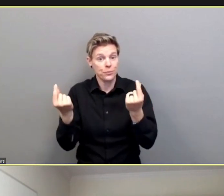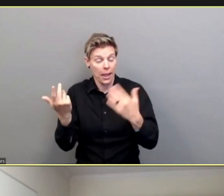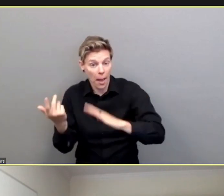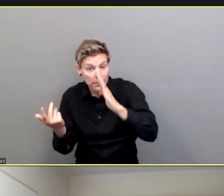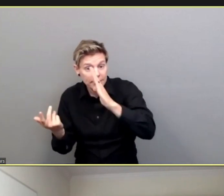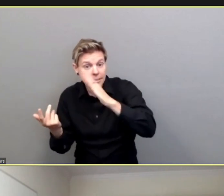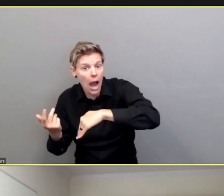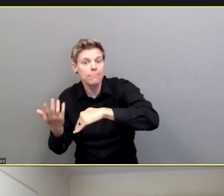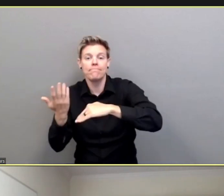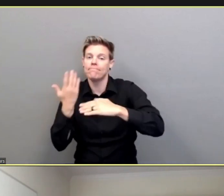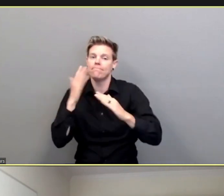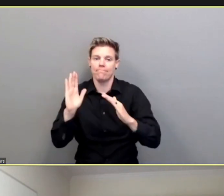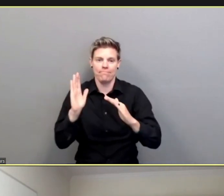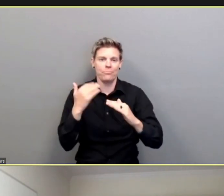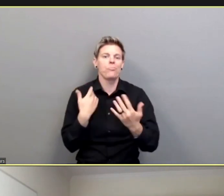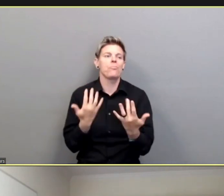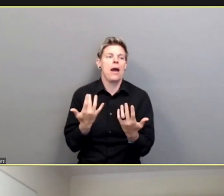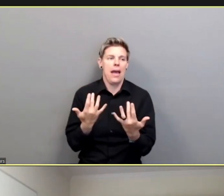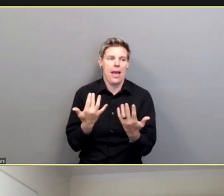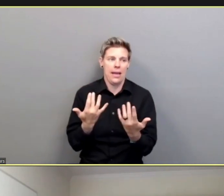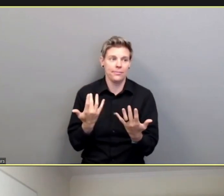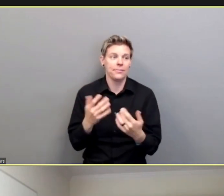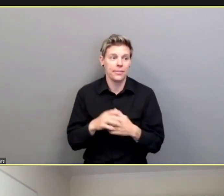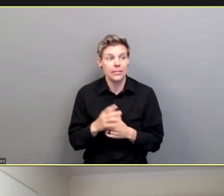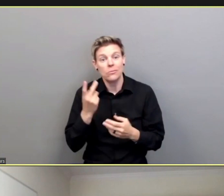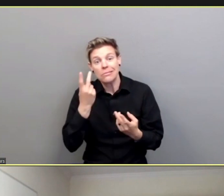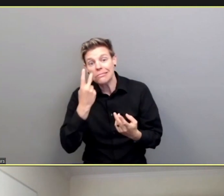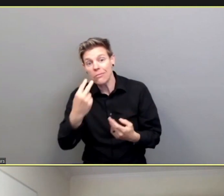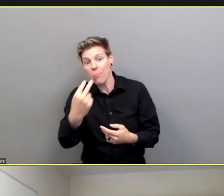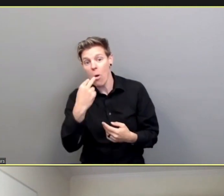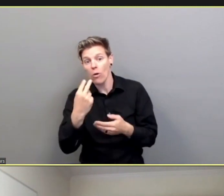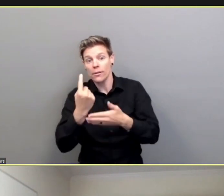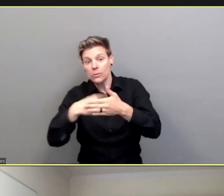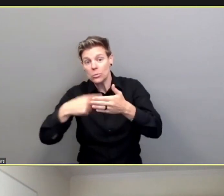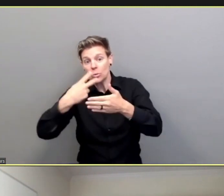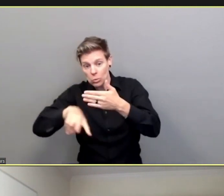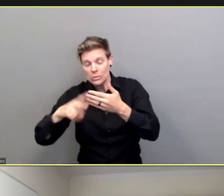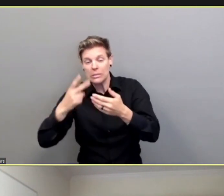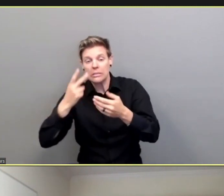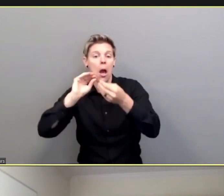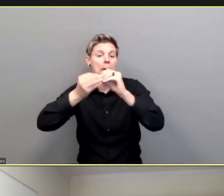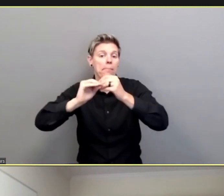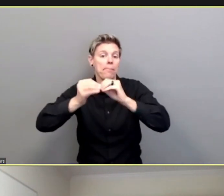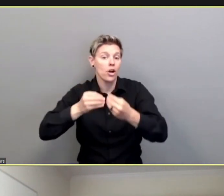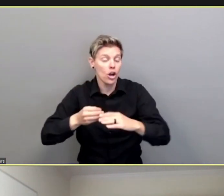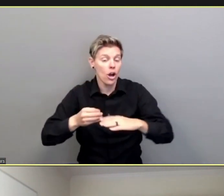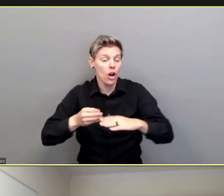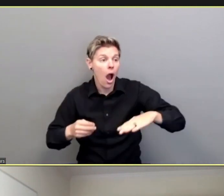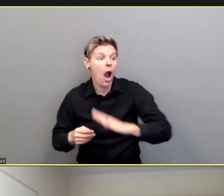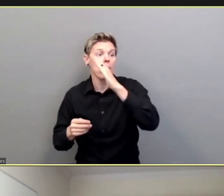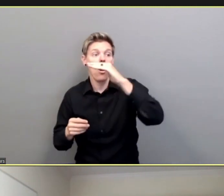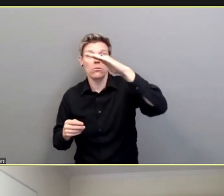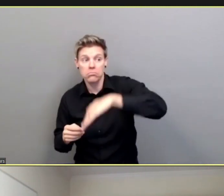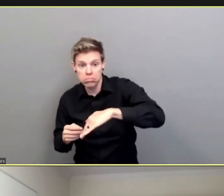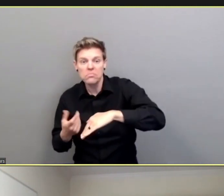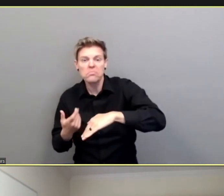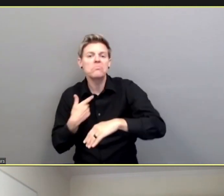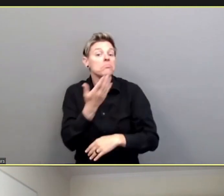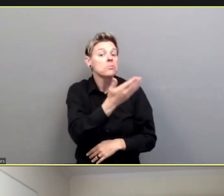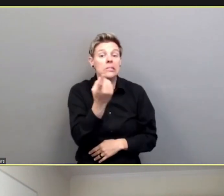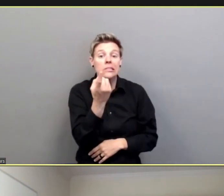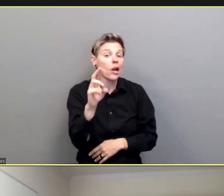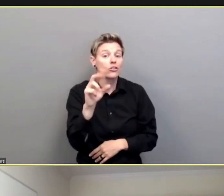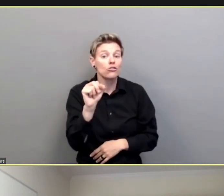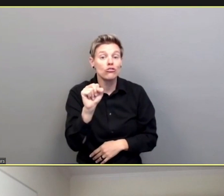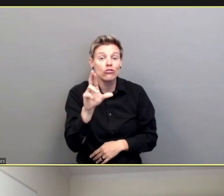over the next week. And let me see, Secretary Grace, if you want to add. Yeah, I was just going to add another angle on this about